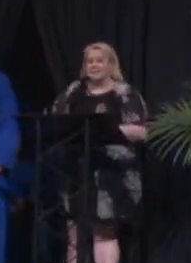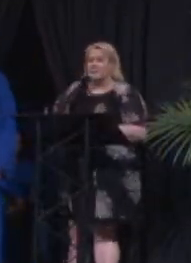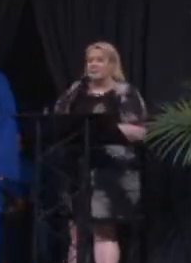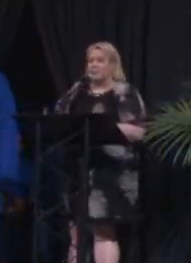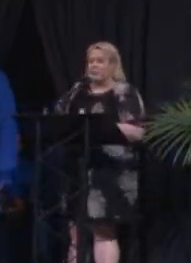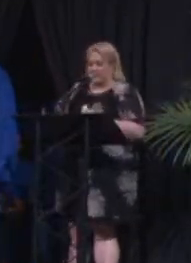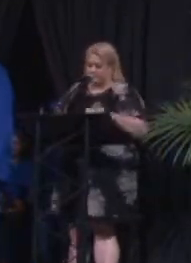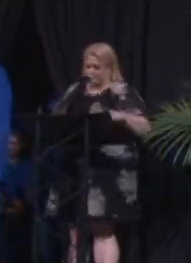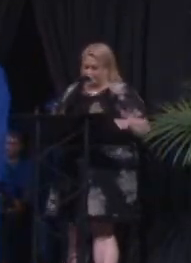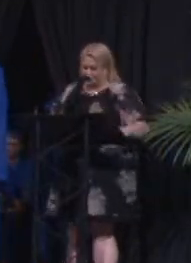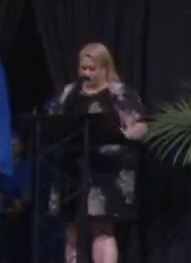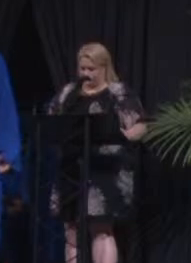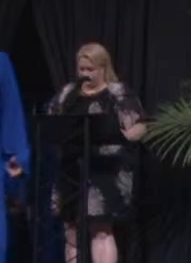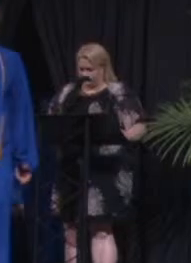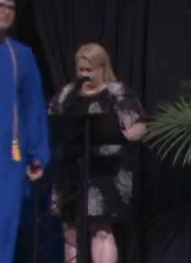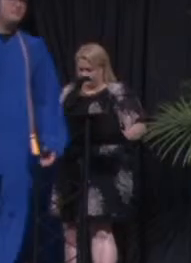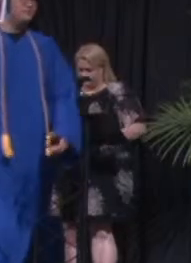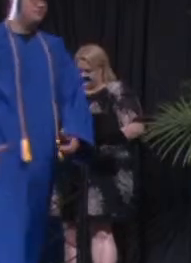Matthew Moy.